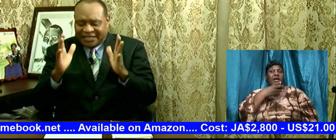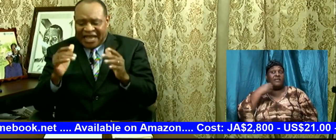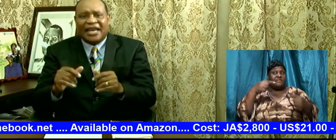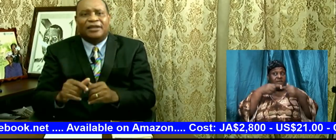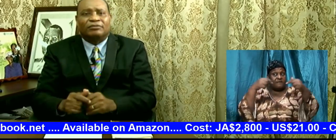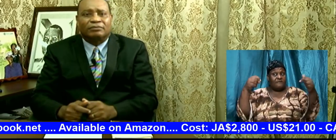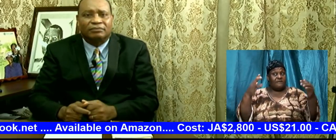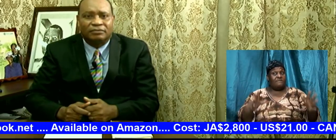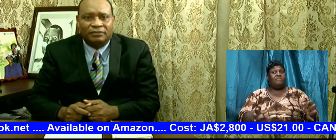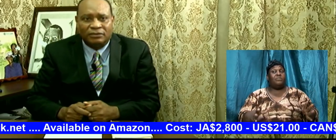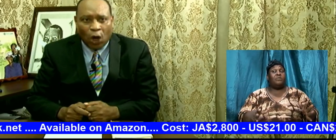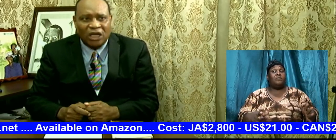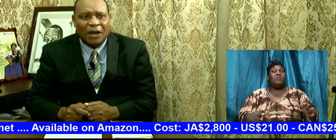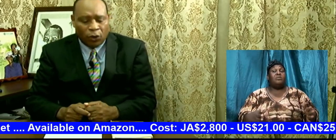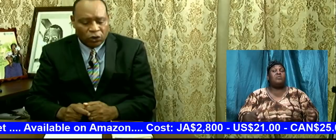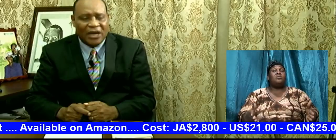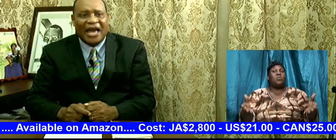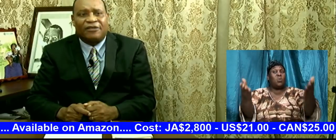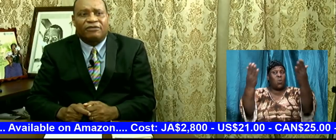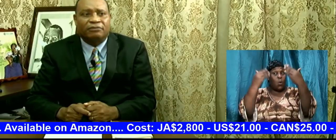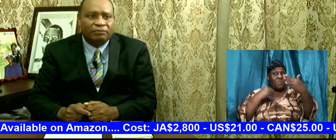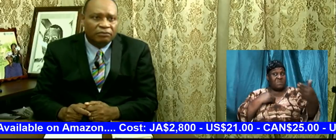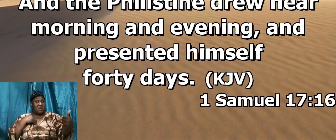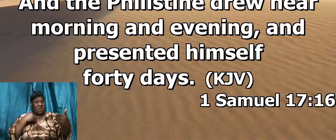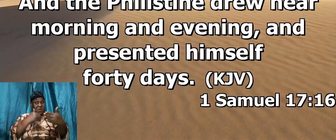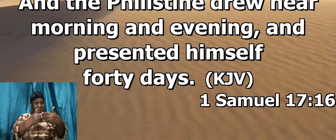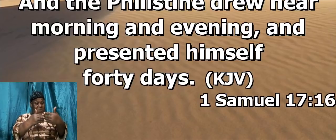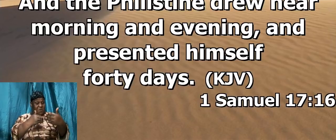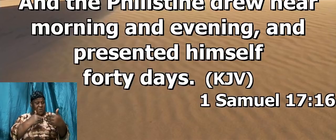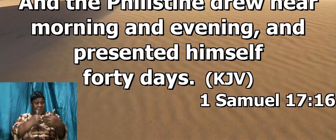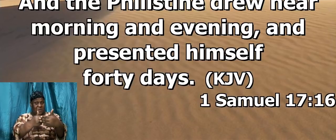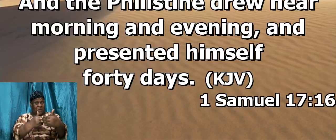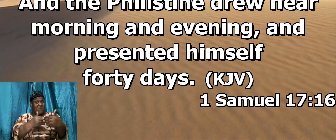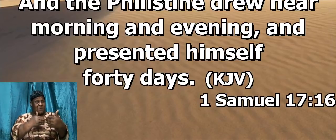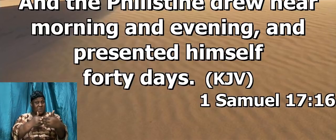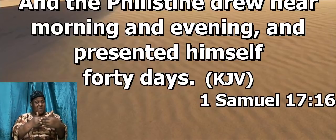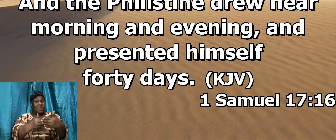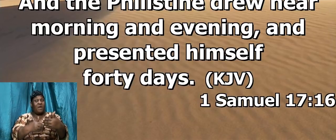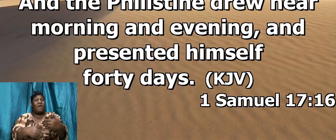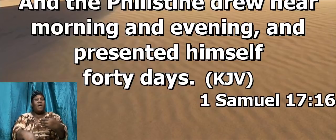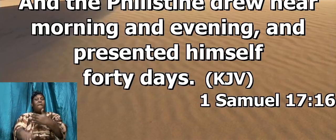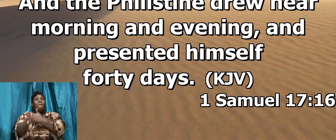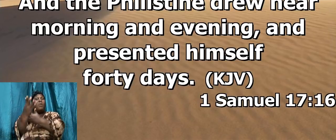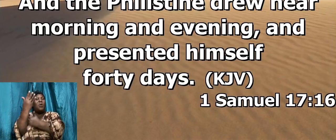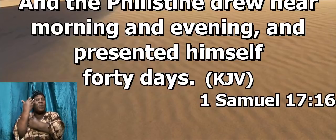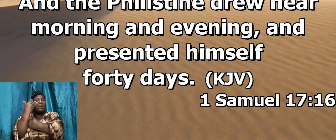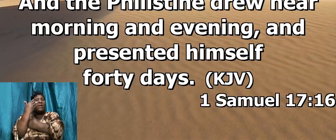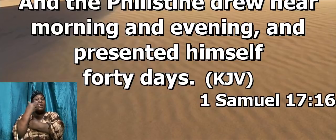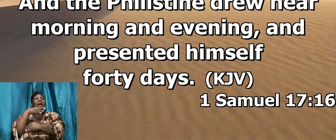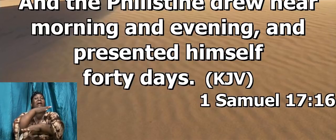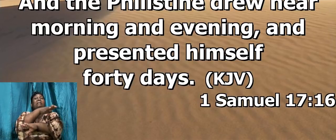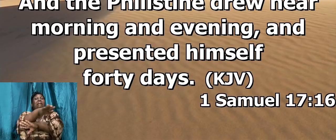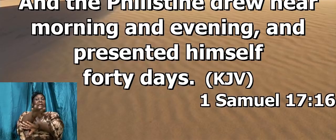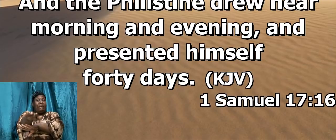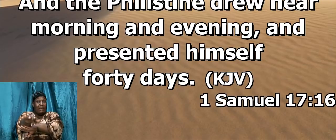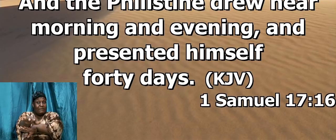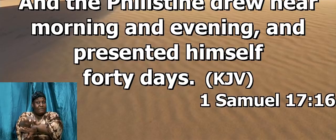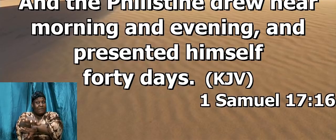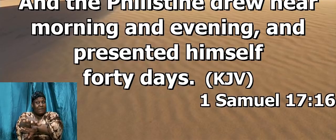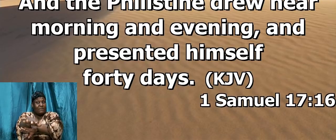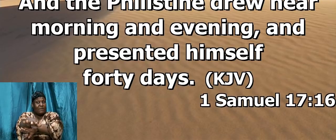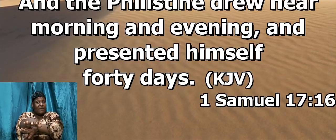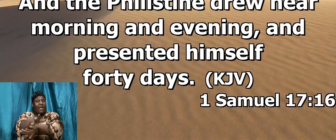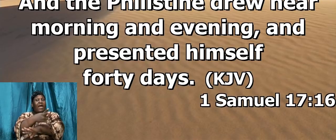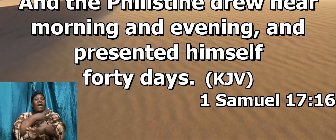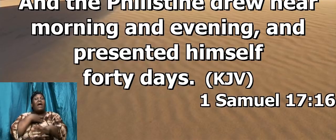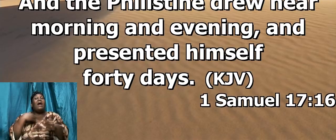the Philistine talking about Goliath drew near morning and